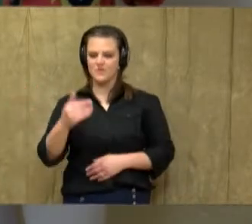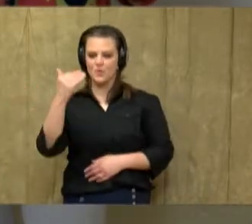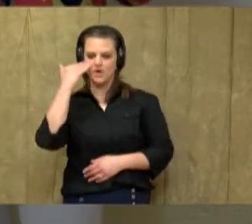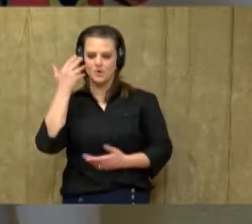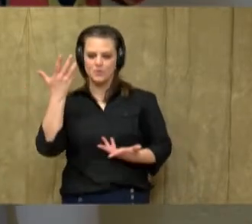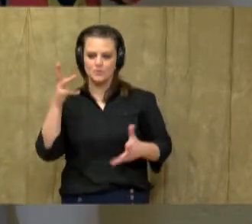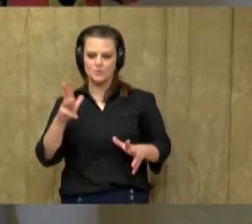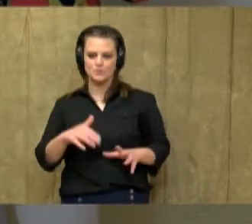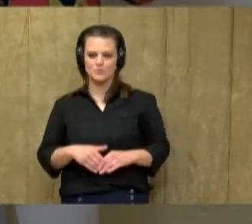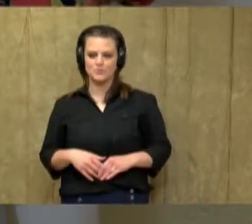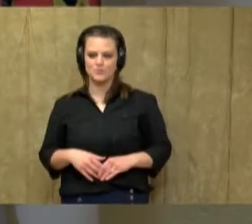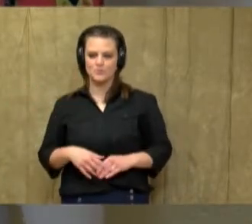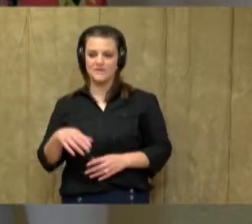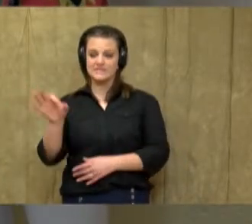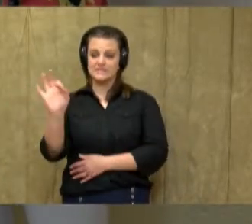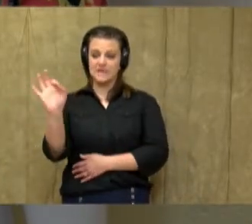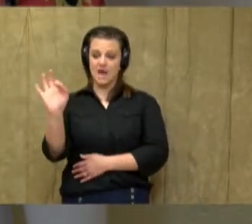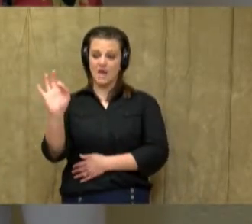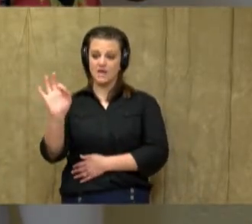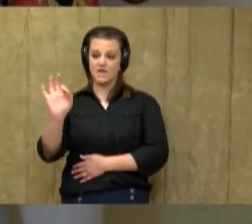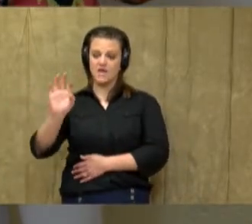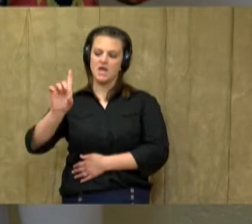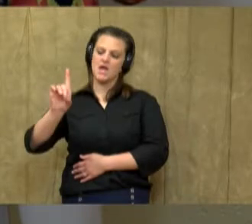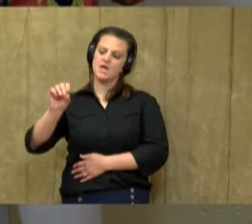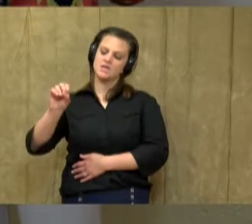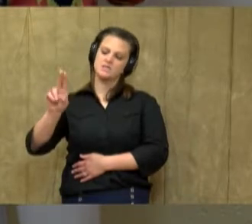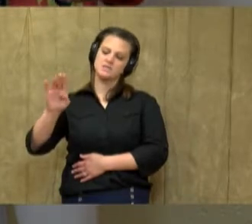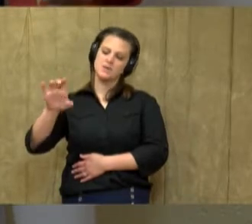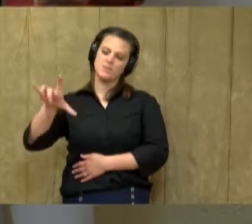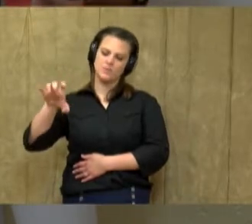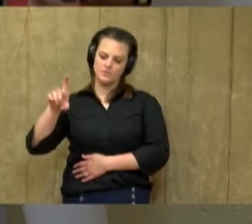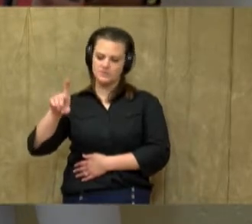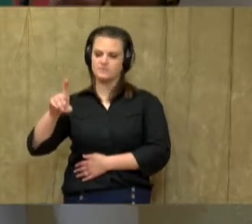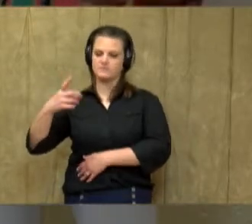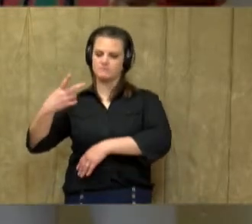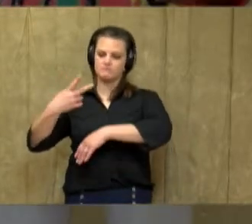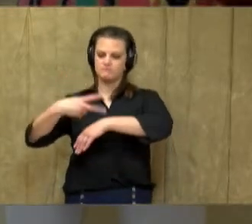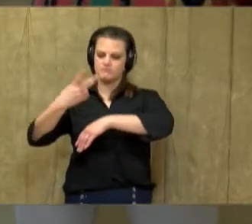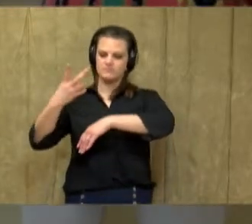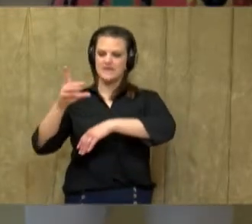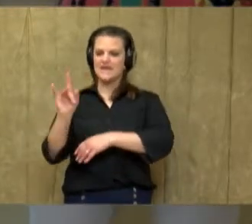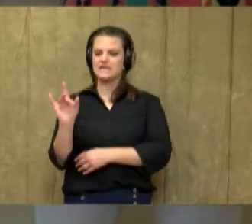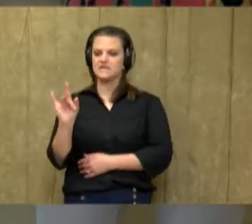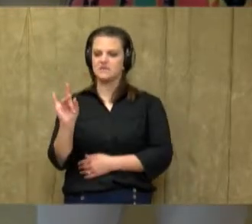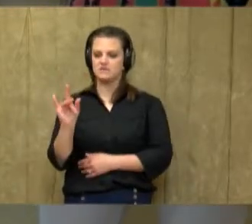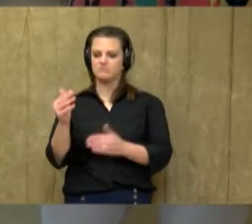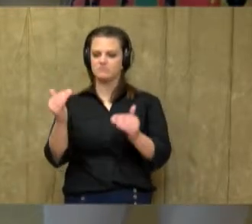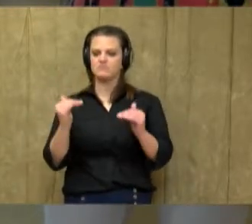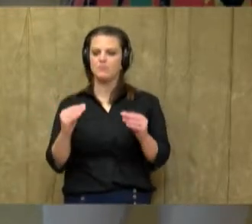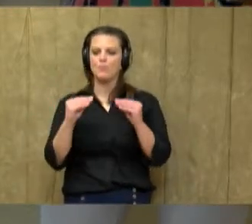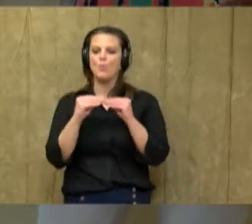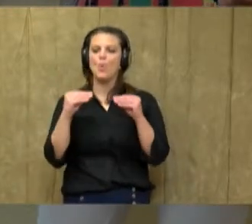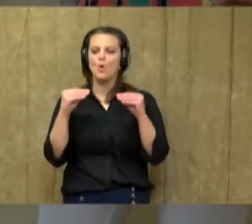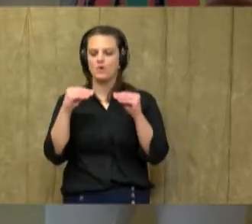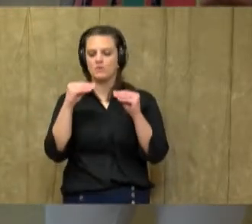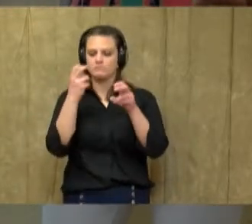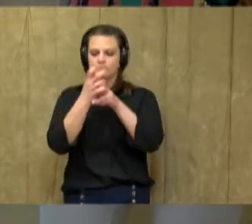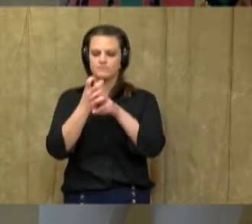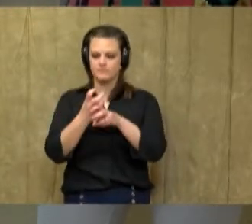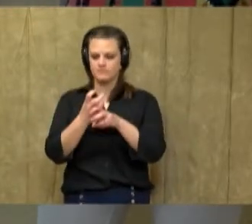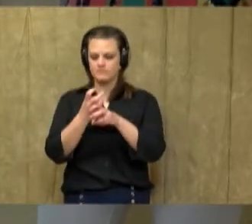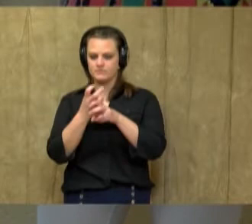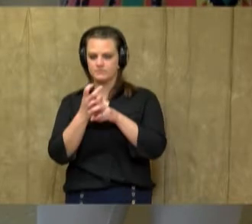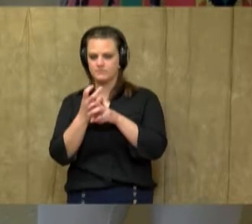that anyway, because 9 doubled is 18. Now the next one is a little bit more difficult because it's